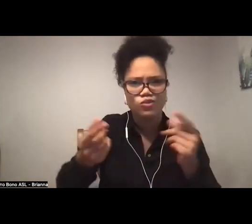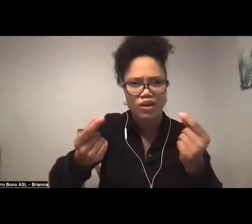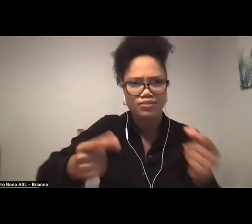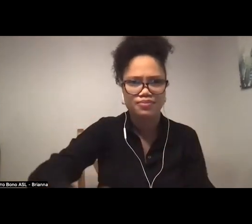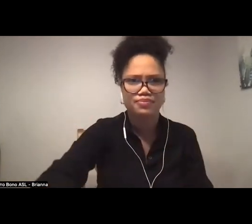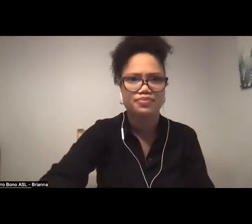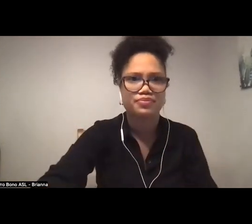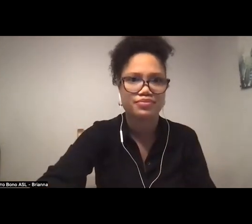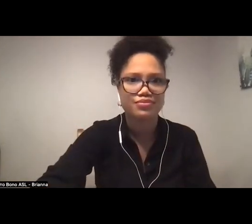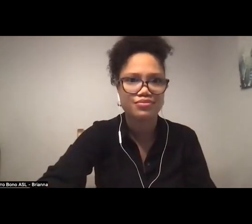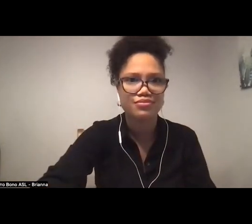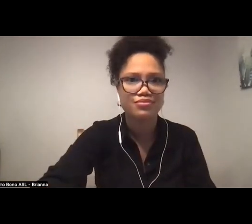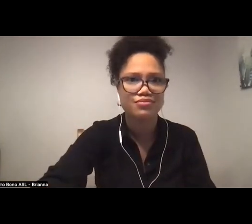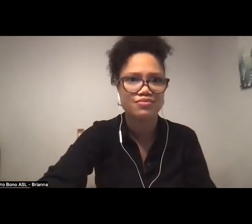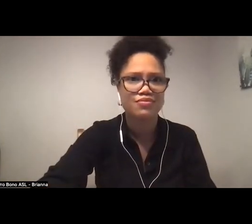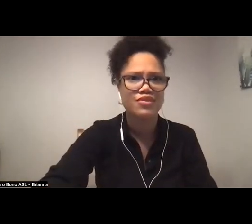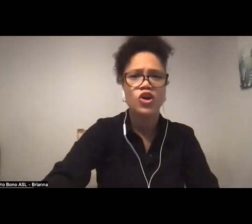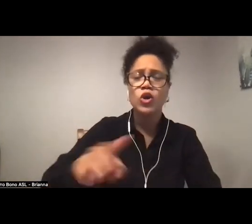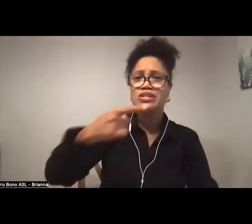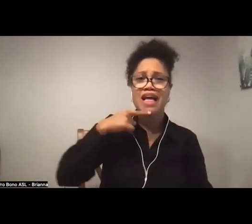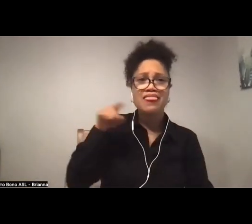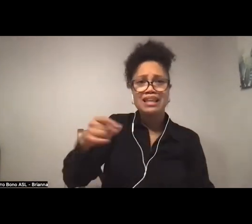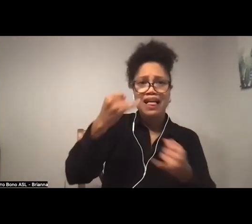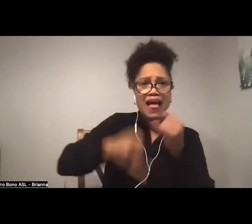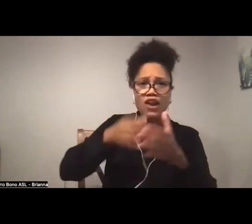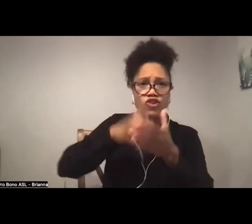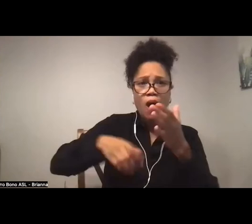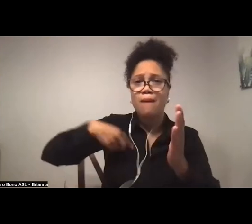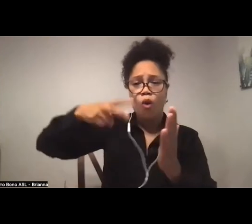You said that was the last chapter you assigned. I didn't read that far.